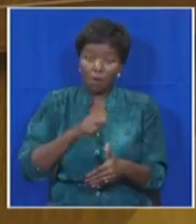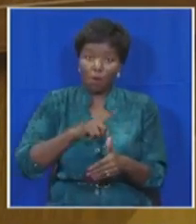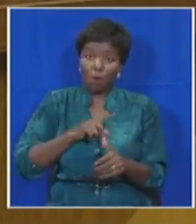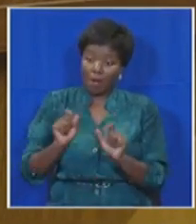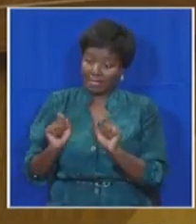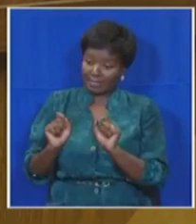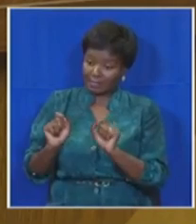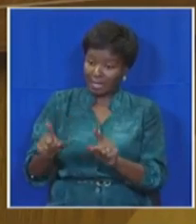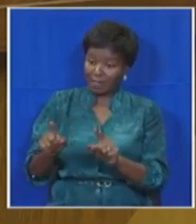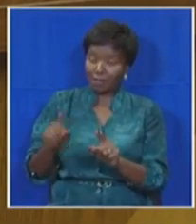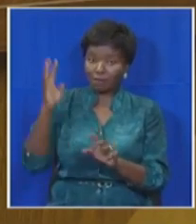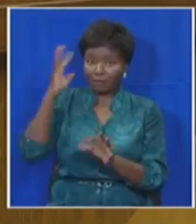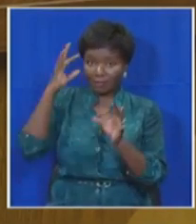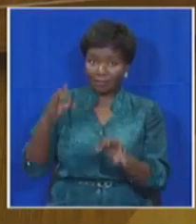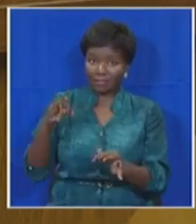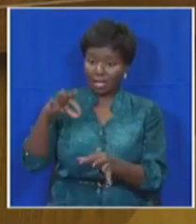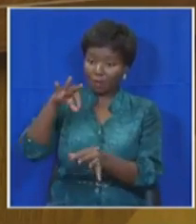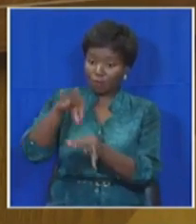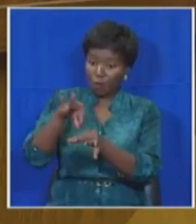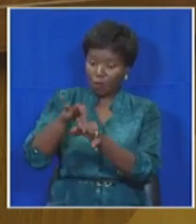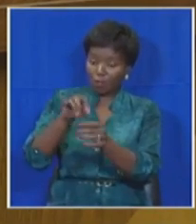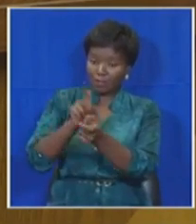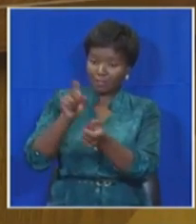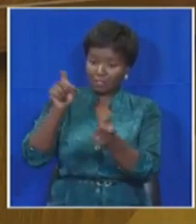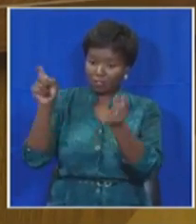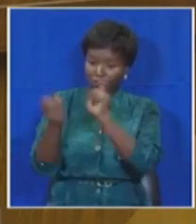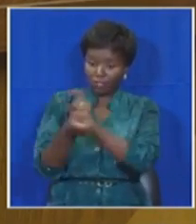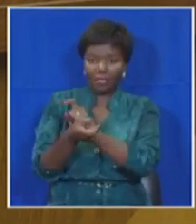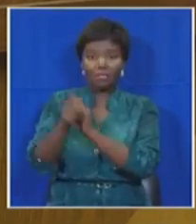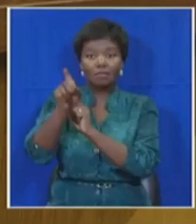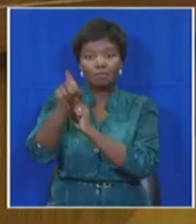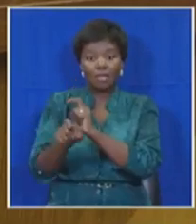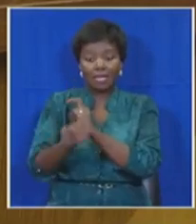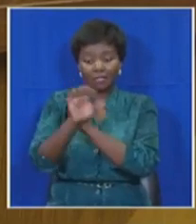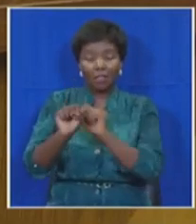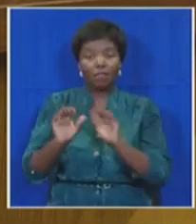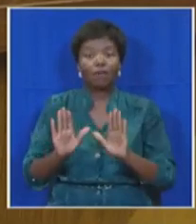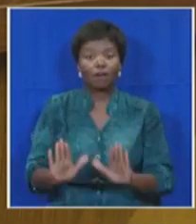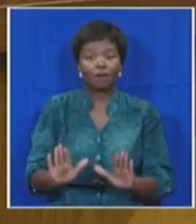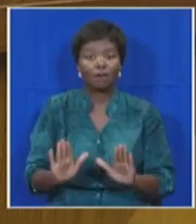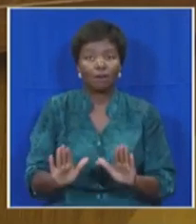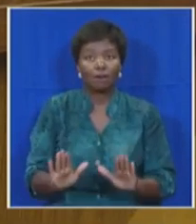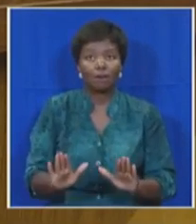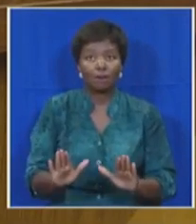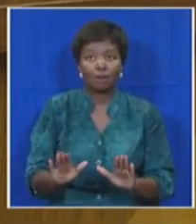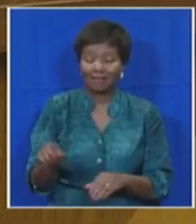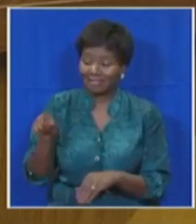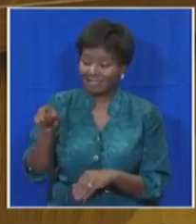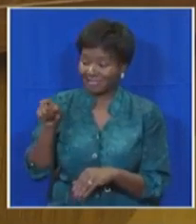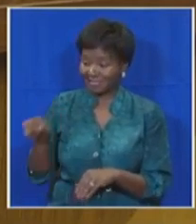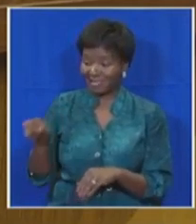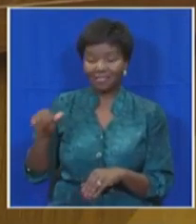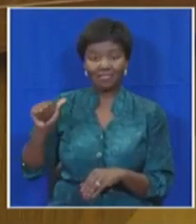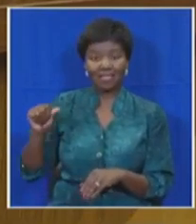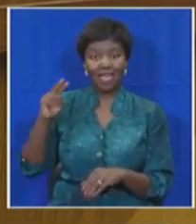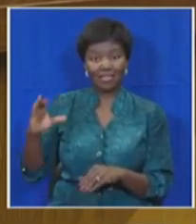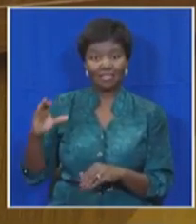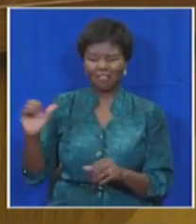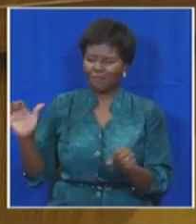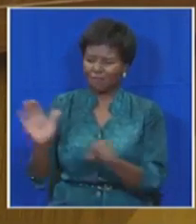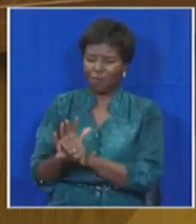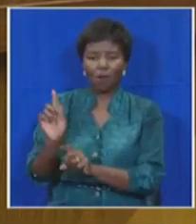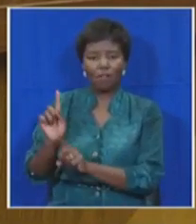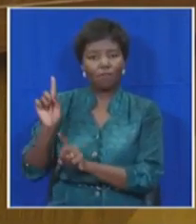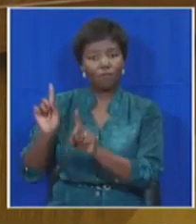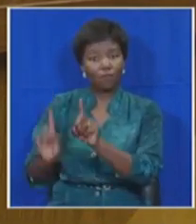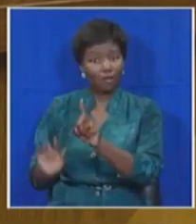the change that forces the spring of change in South Africa. This ANC has failed you.